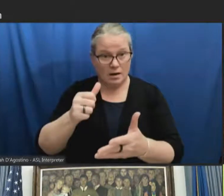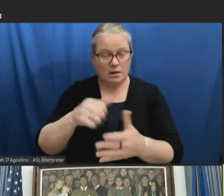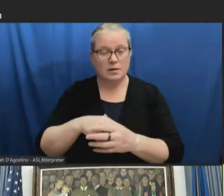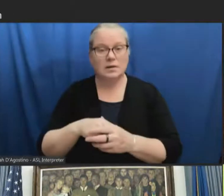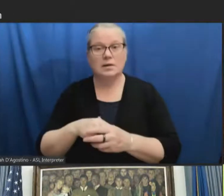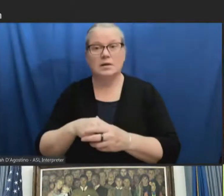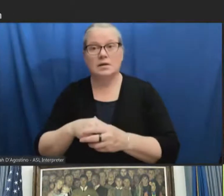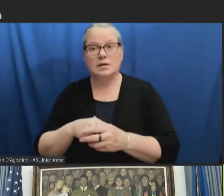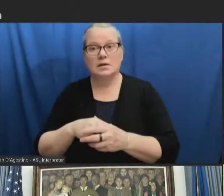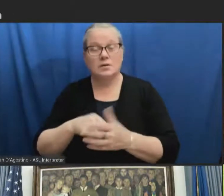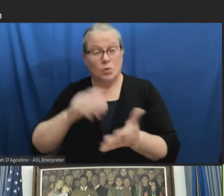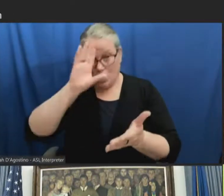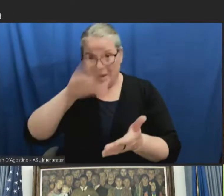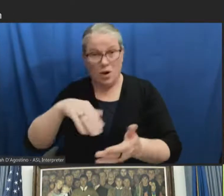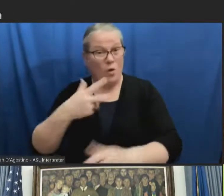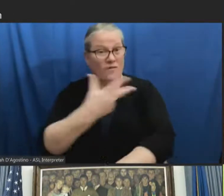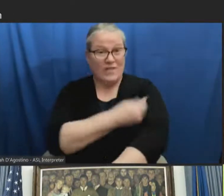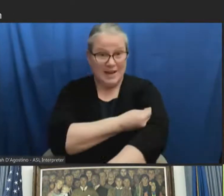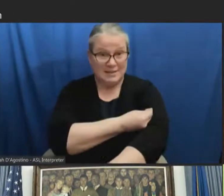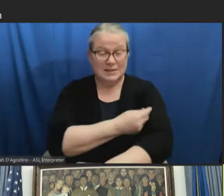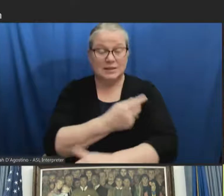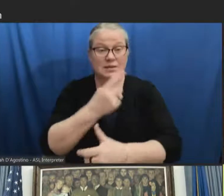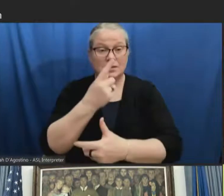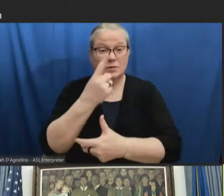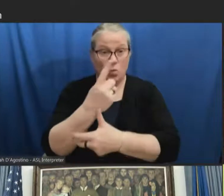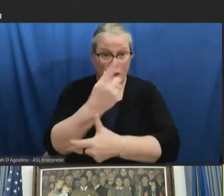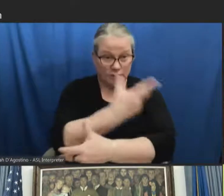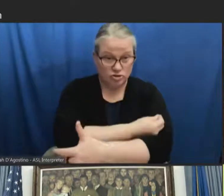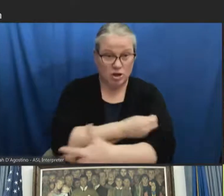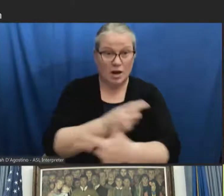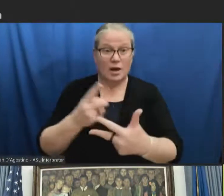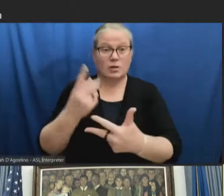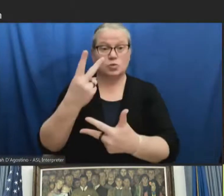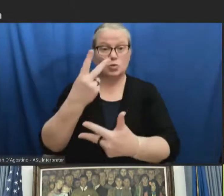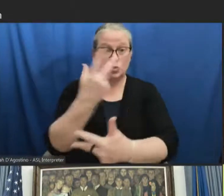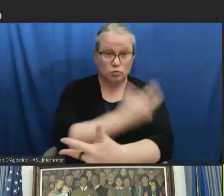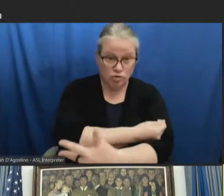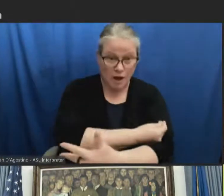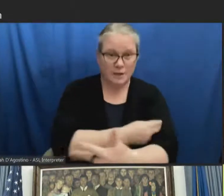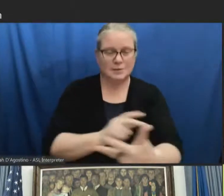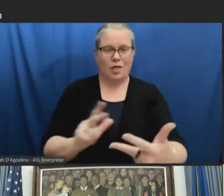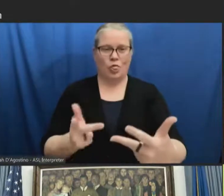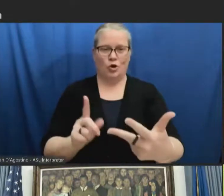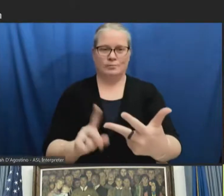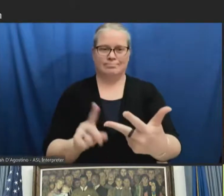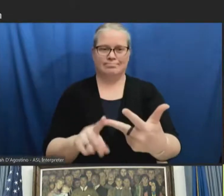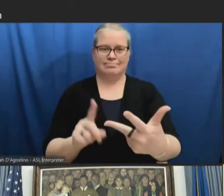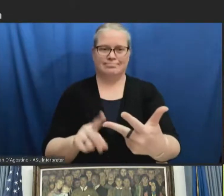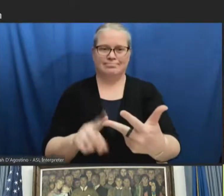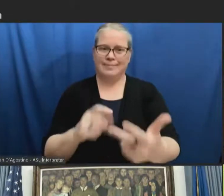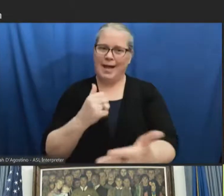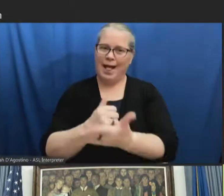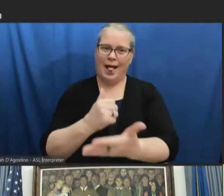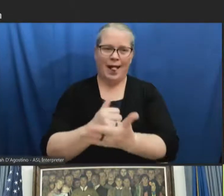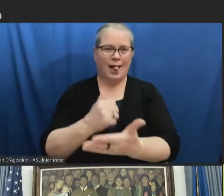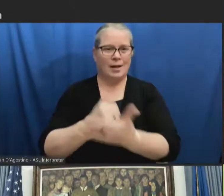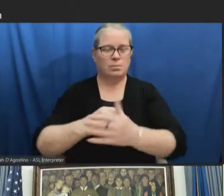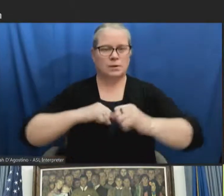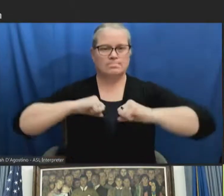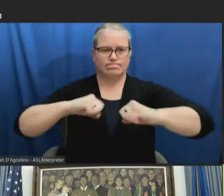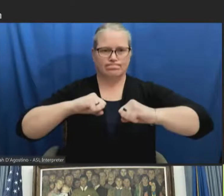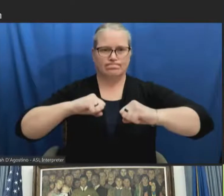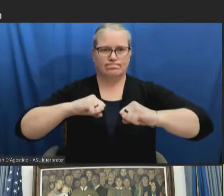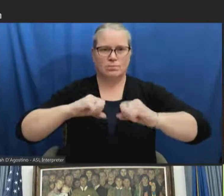supported by getting that booster shot as well. I think that what we've seen is that our most